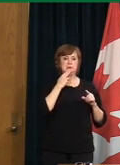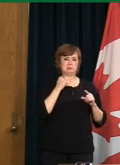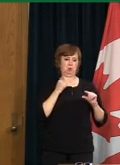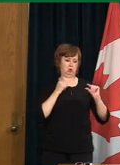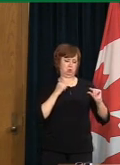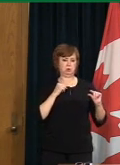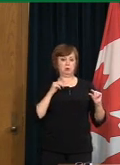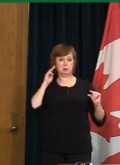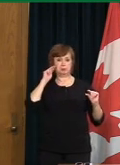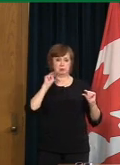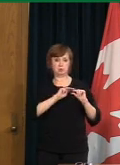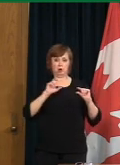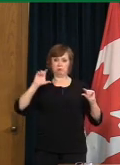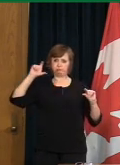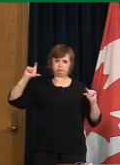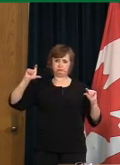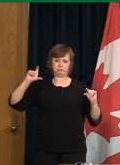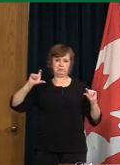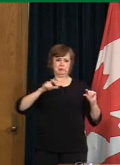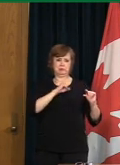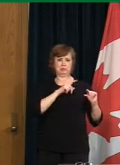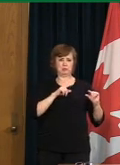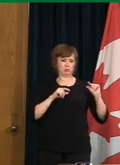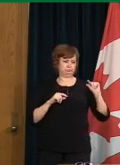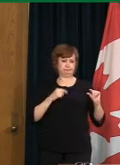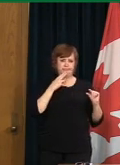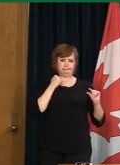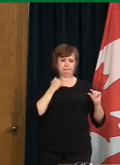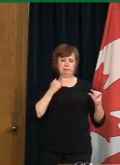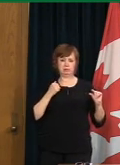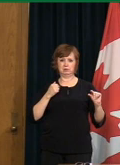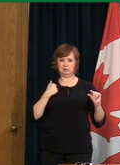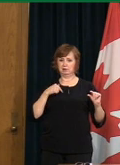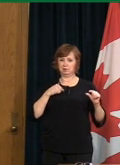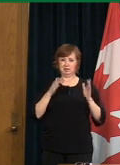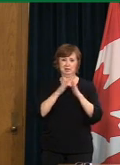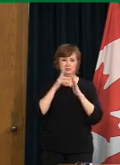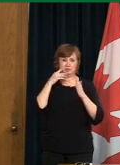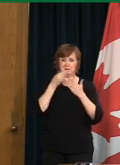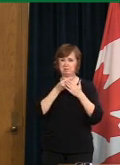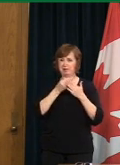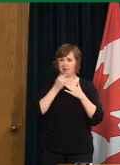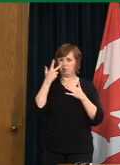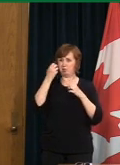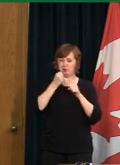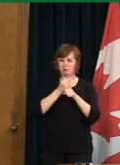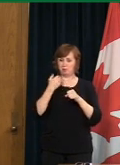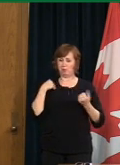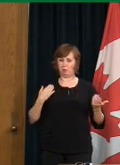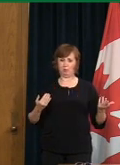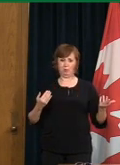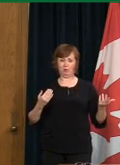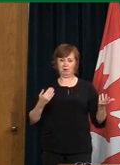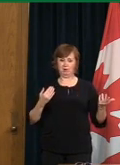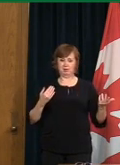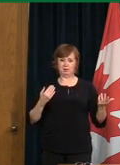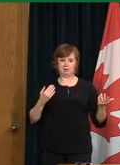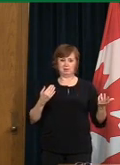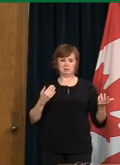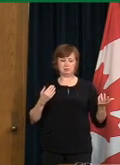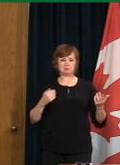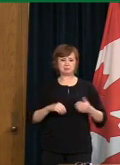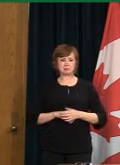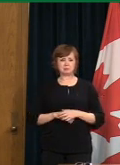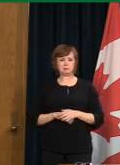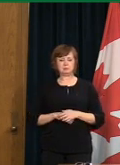in Montreal, but this funding is late. It was asked for a number of years ago, and we would have asked that it would have been considered at that point in